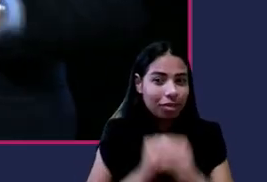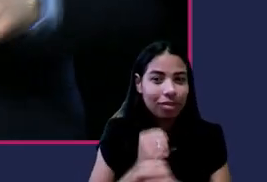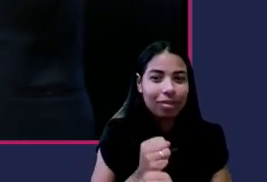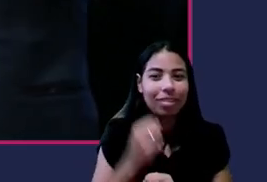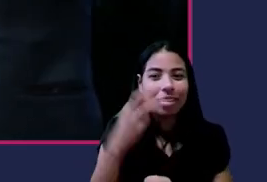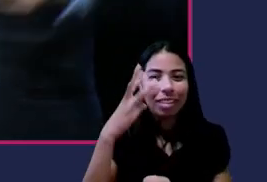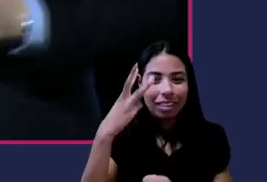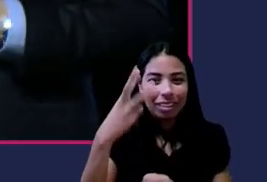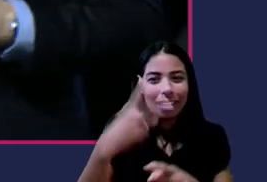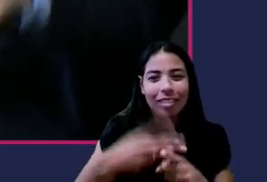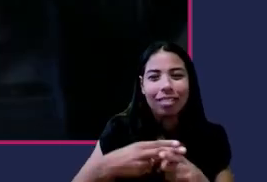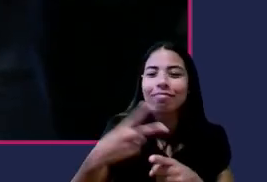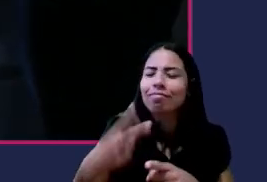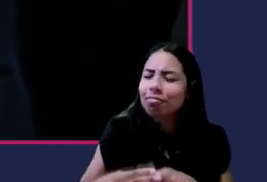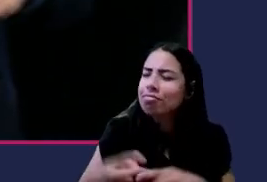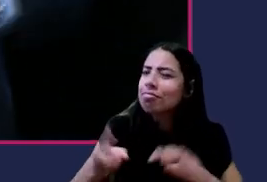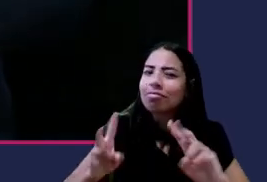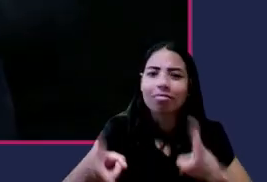for next year.